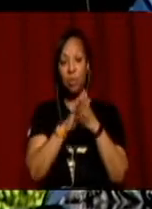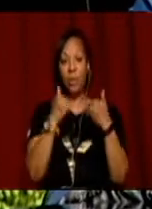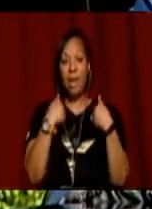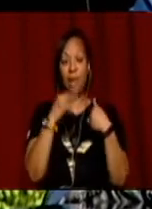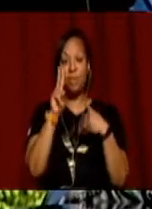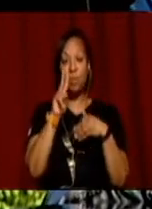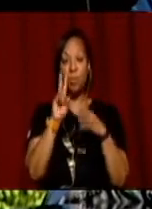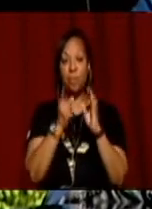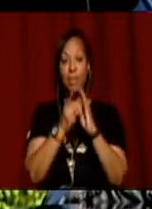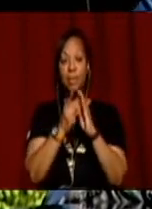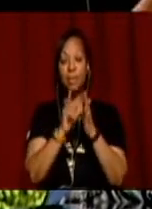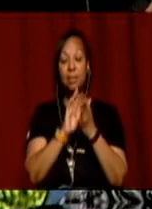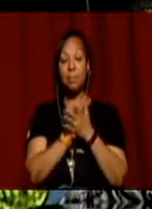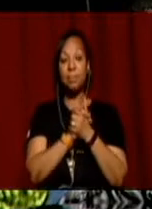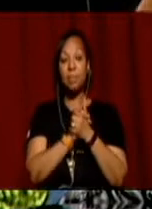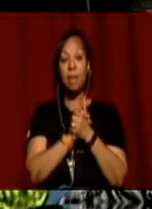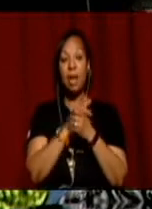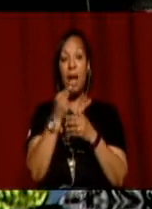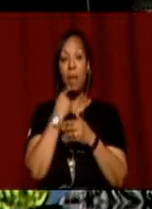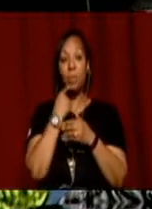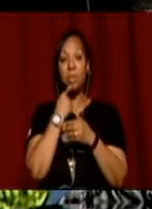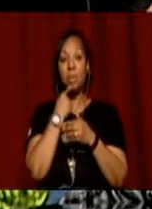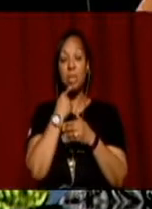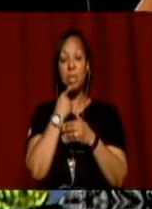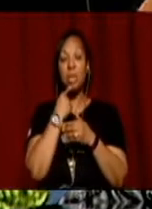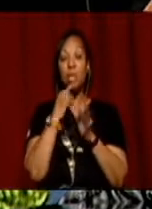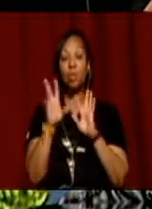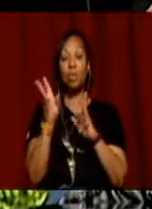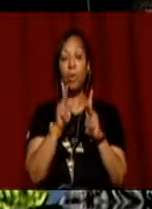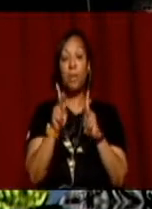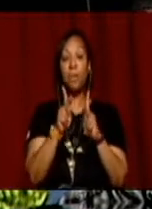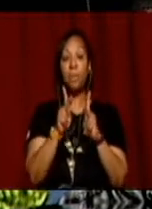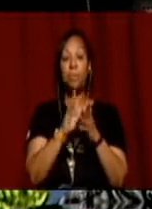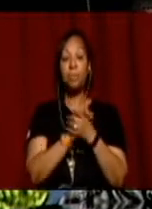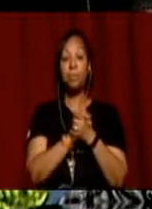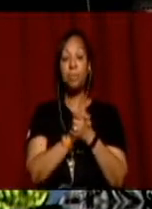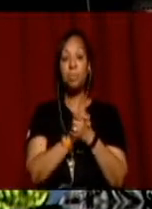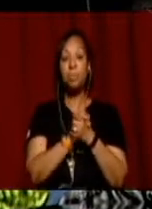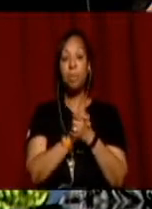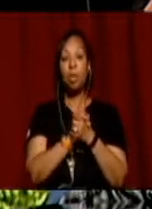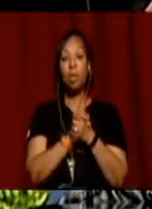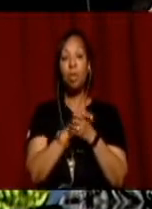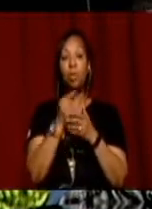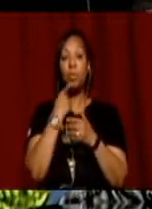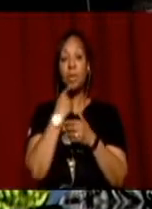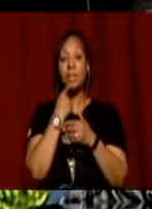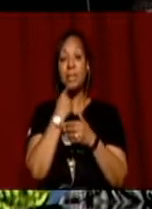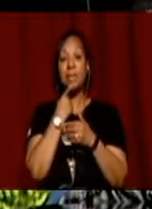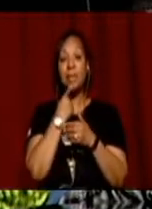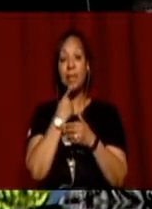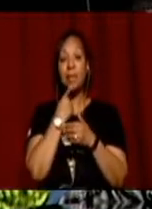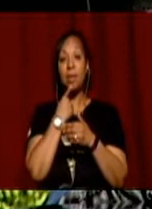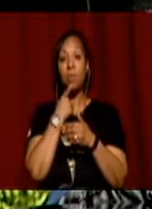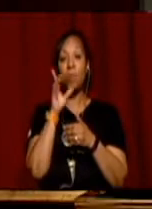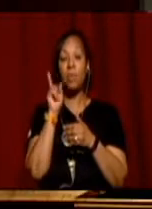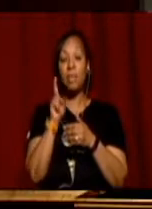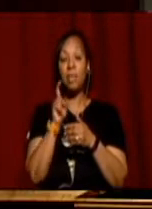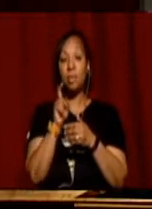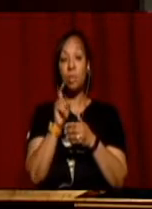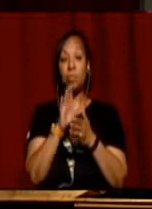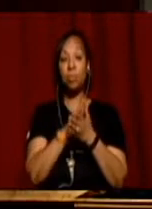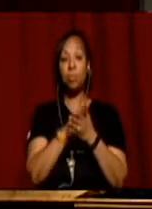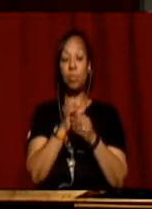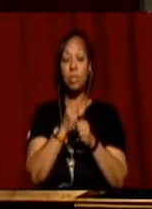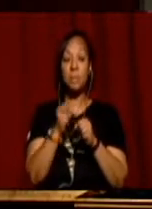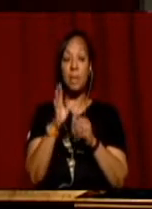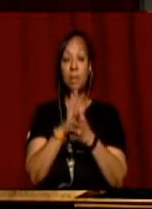2 minutes left. I want you to be able to say to your constituents anything you want to say to them about what we need to know during this